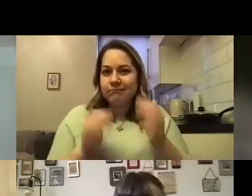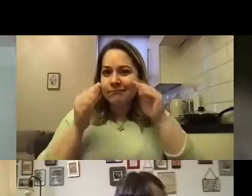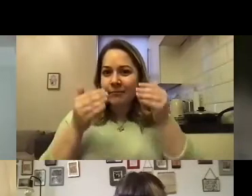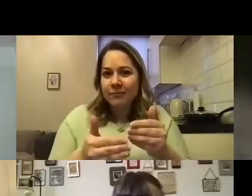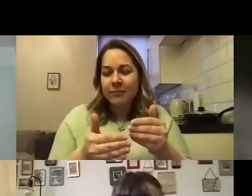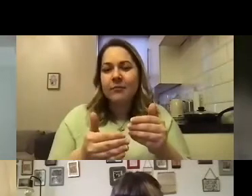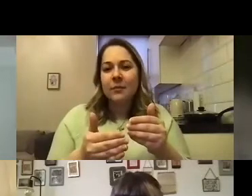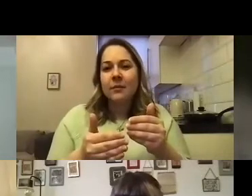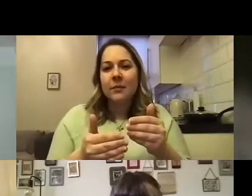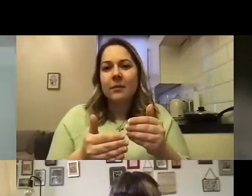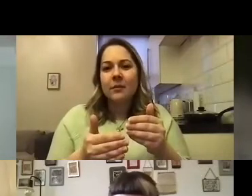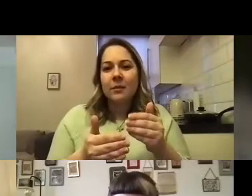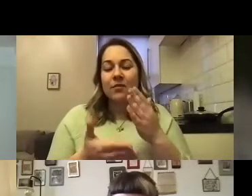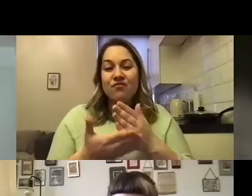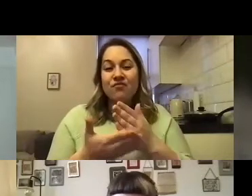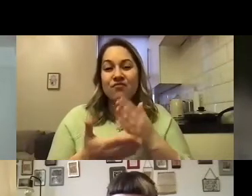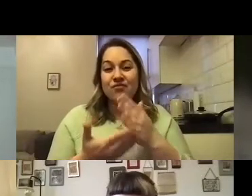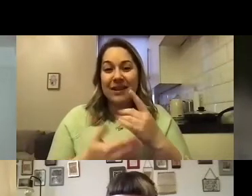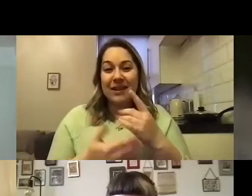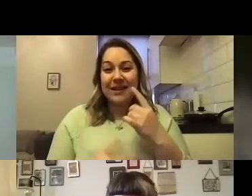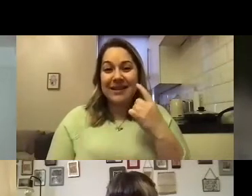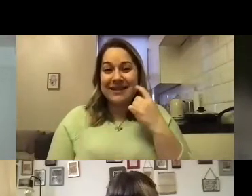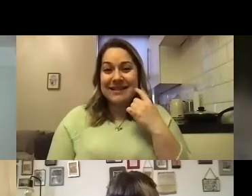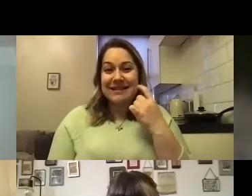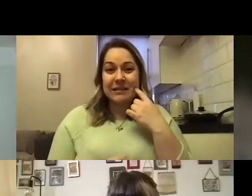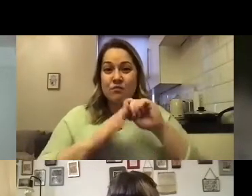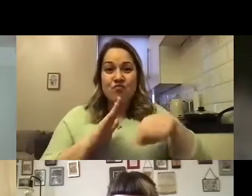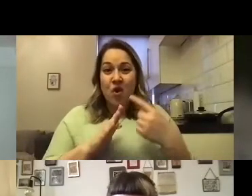dream, one of the easiest things I've ever done.